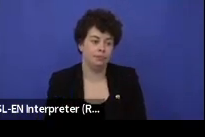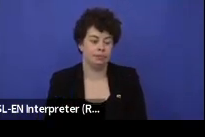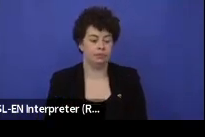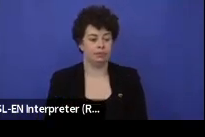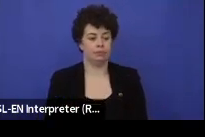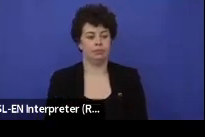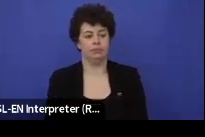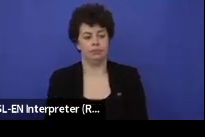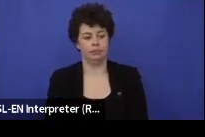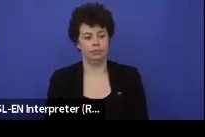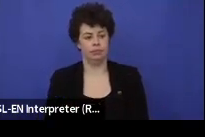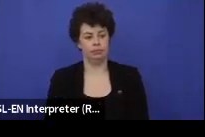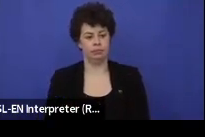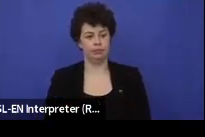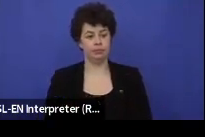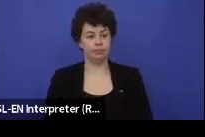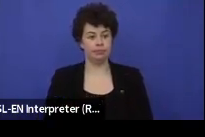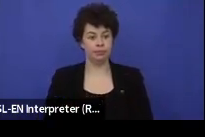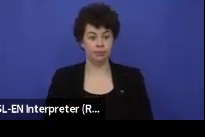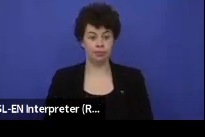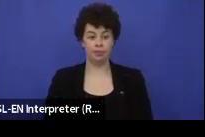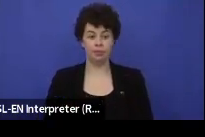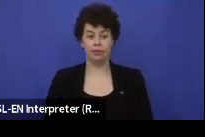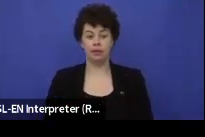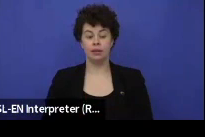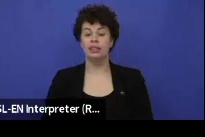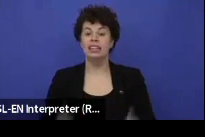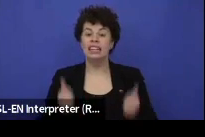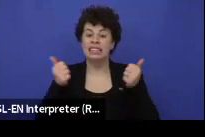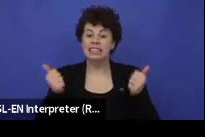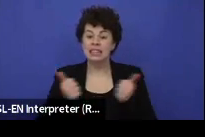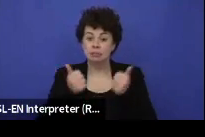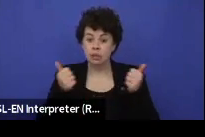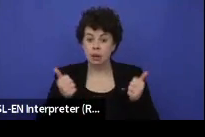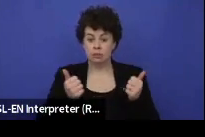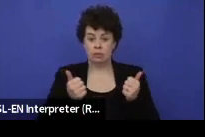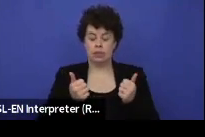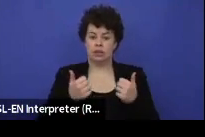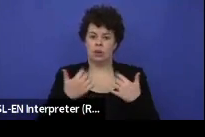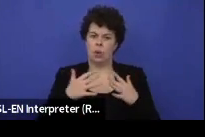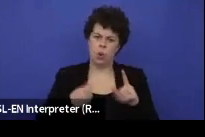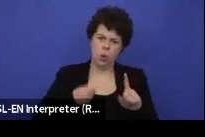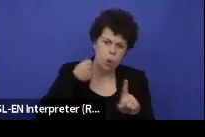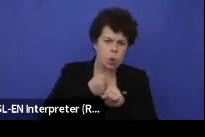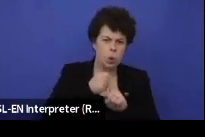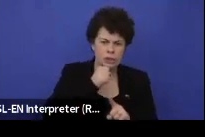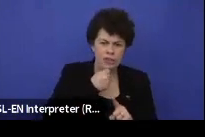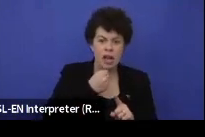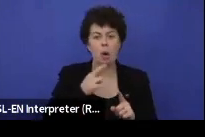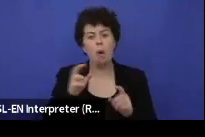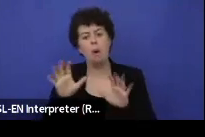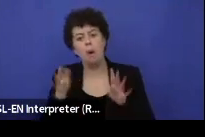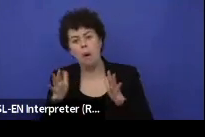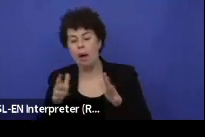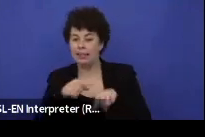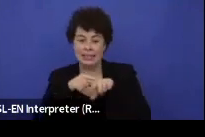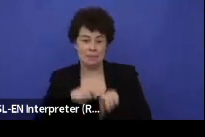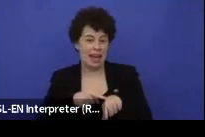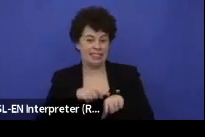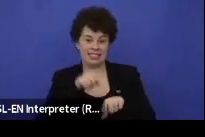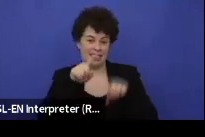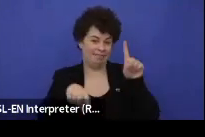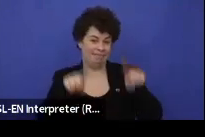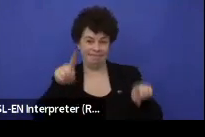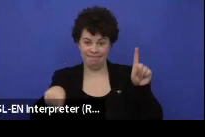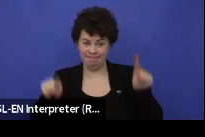When we think about the symptoms, the severity really changes from person to person, as I said. And it's been reported, though,